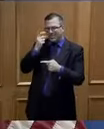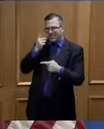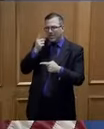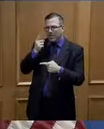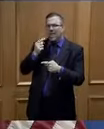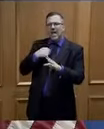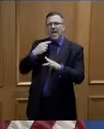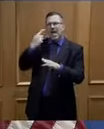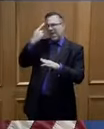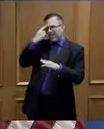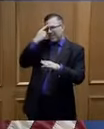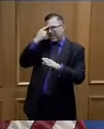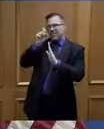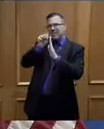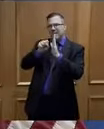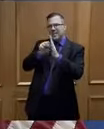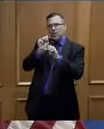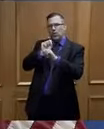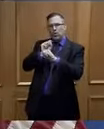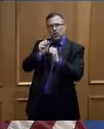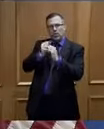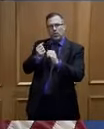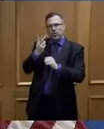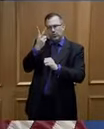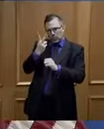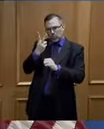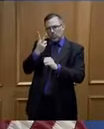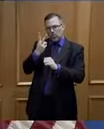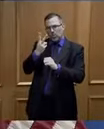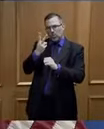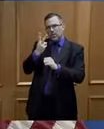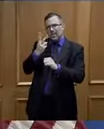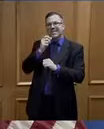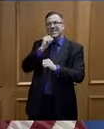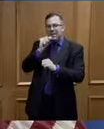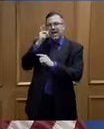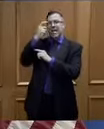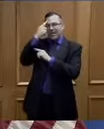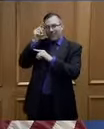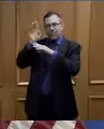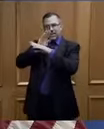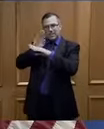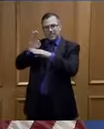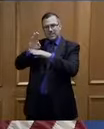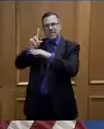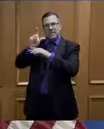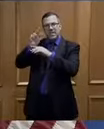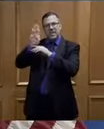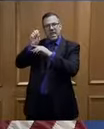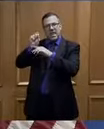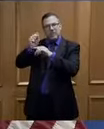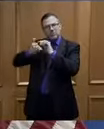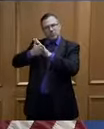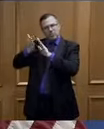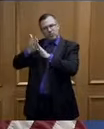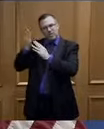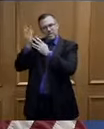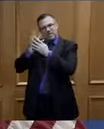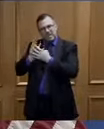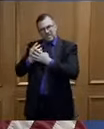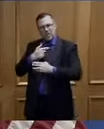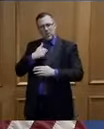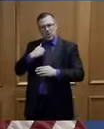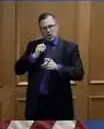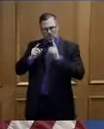two private labs right now to run the tests. And we've spoken to some local labs